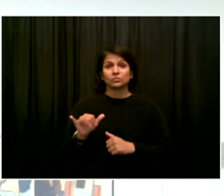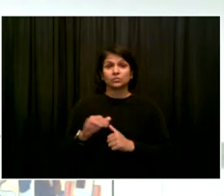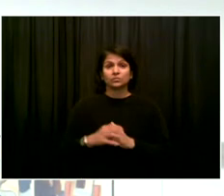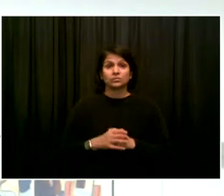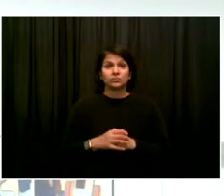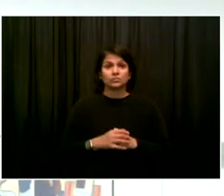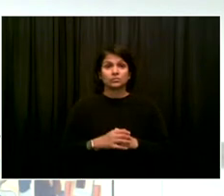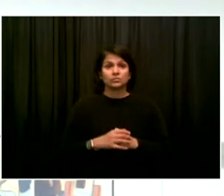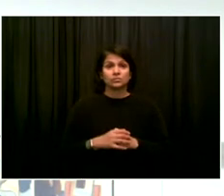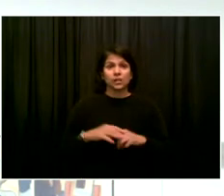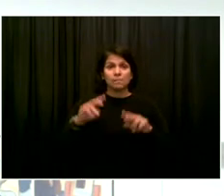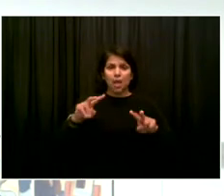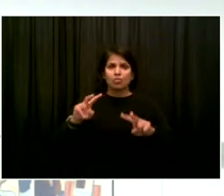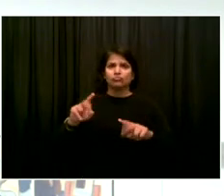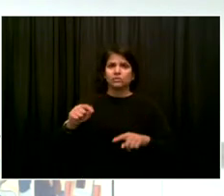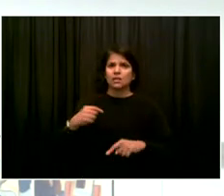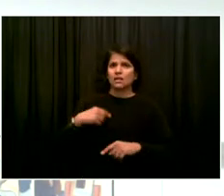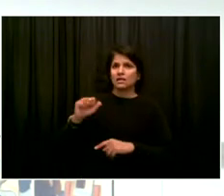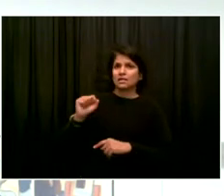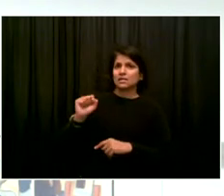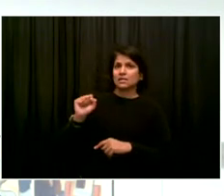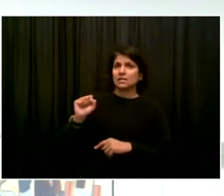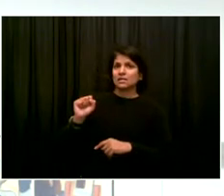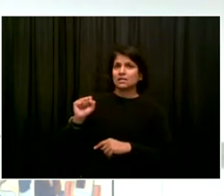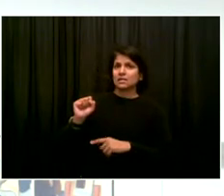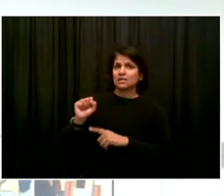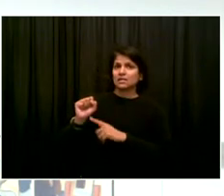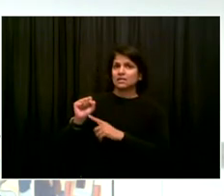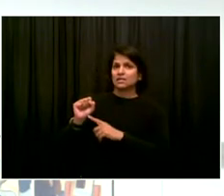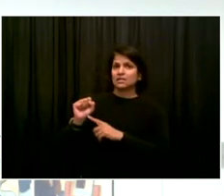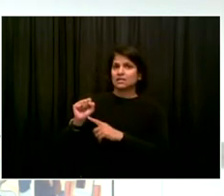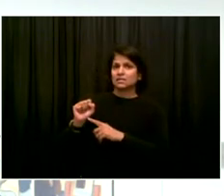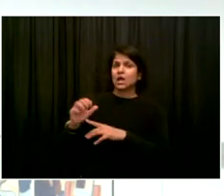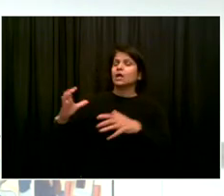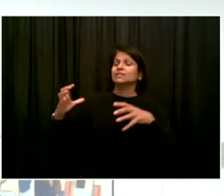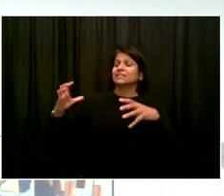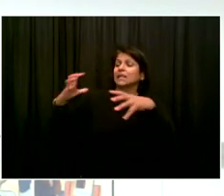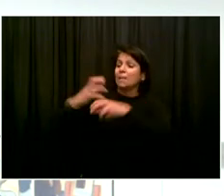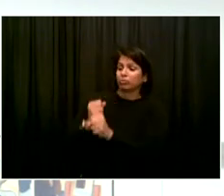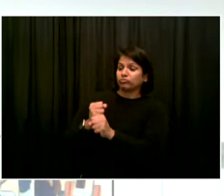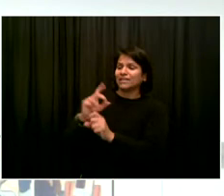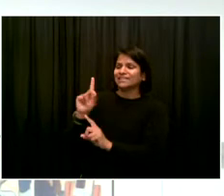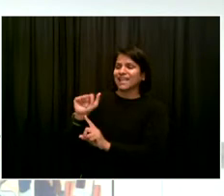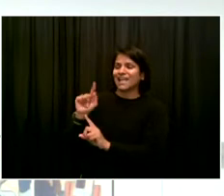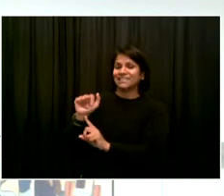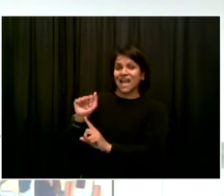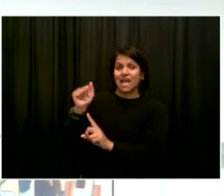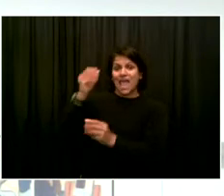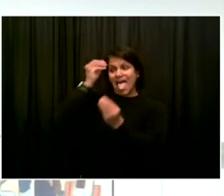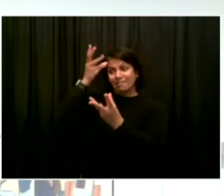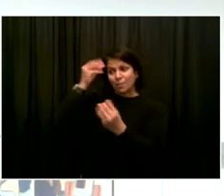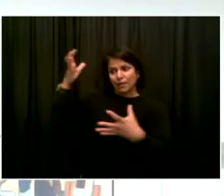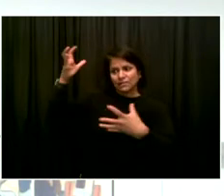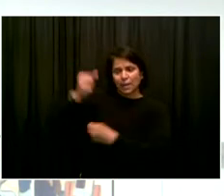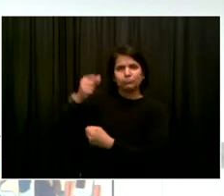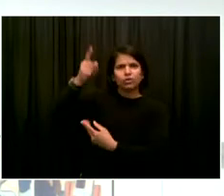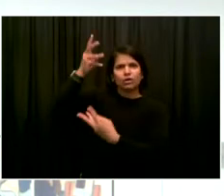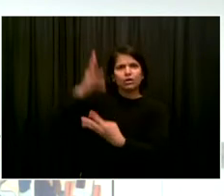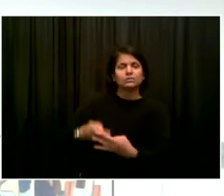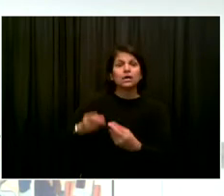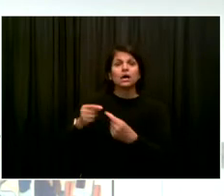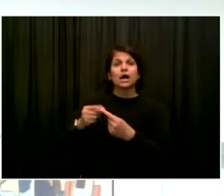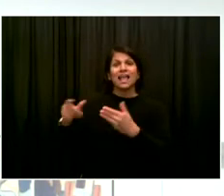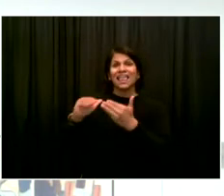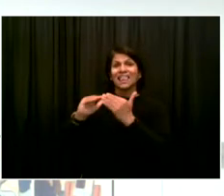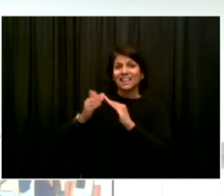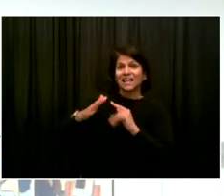data, including the surveillance testing results that we do, and track citywide statistics. So New York City was the first